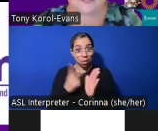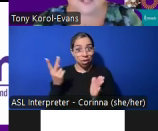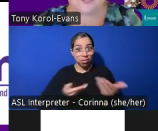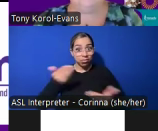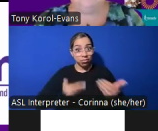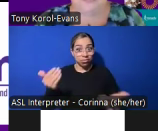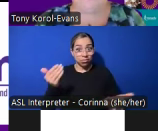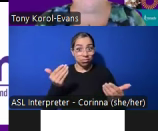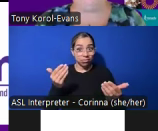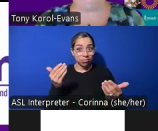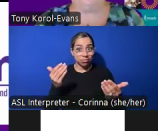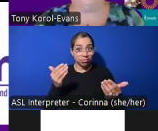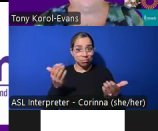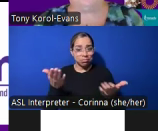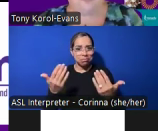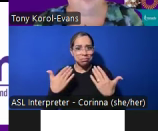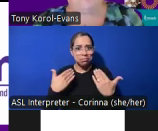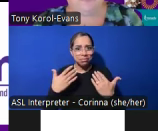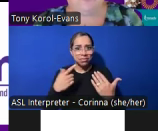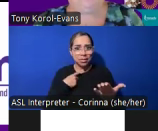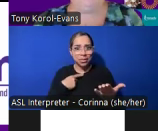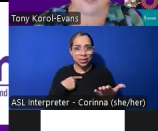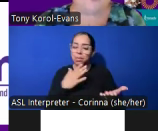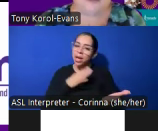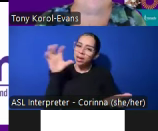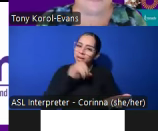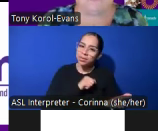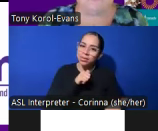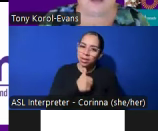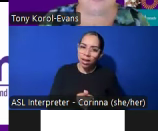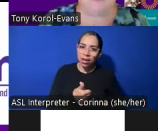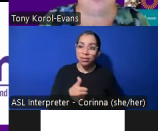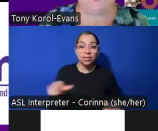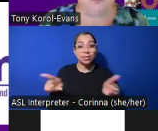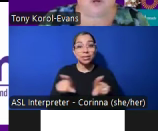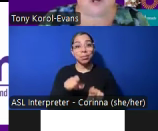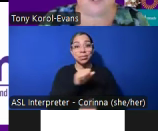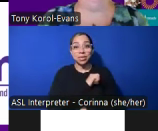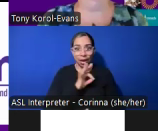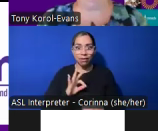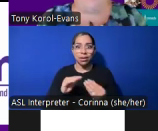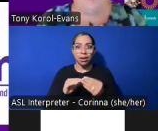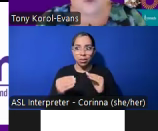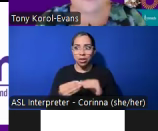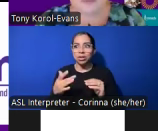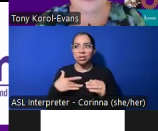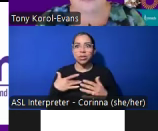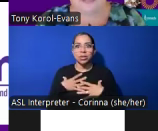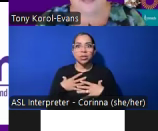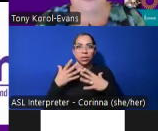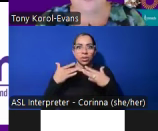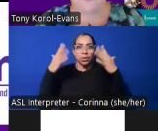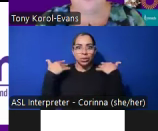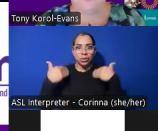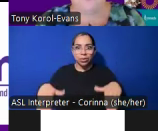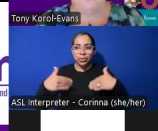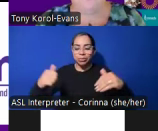it hasn't. My guess is you're serving double the people with just about the same amount of people you were before the pandemic